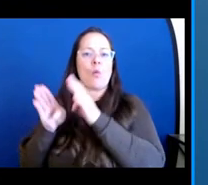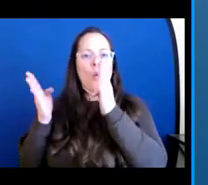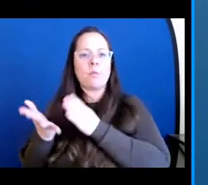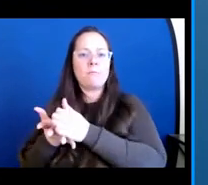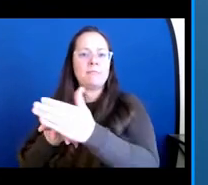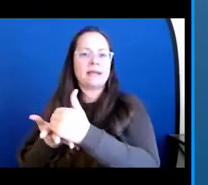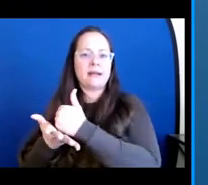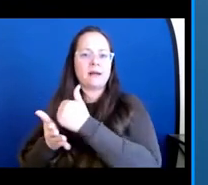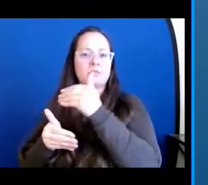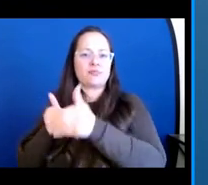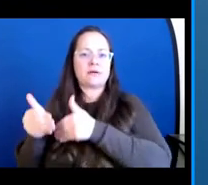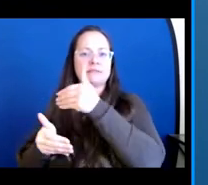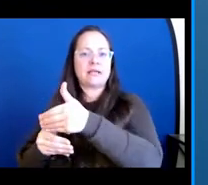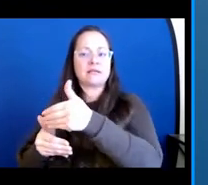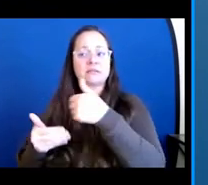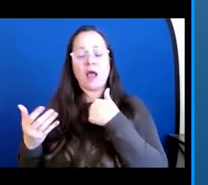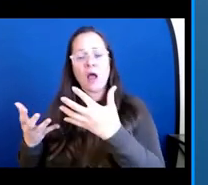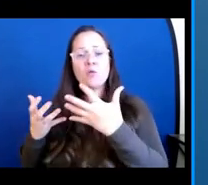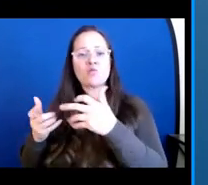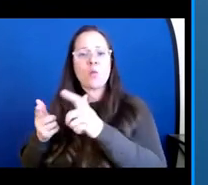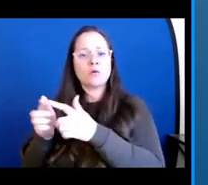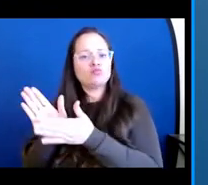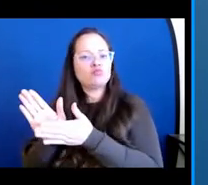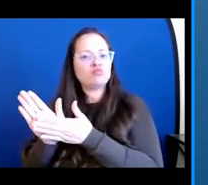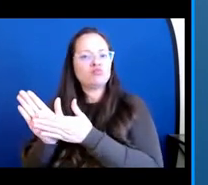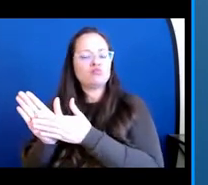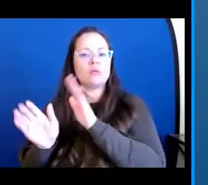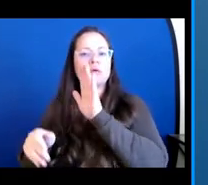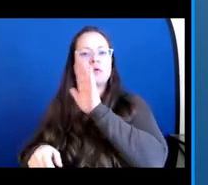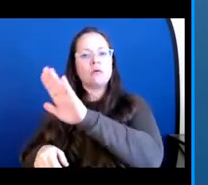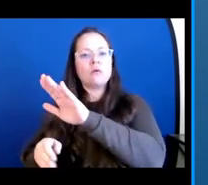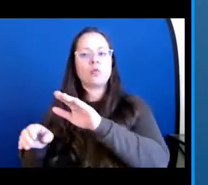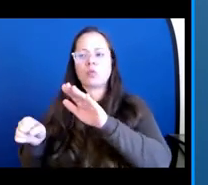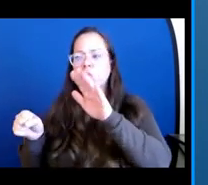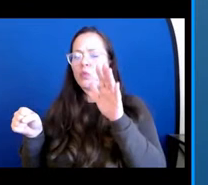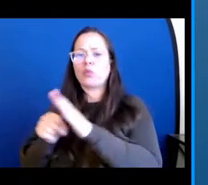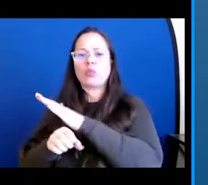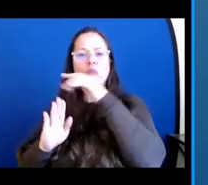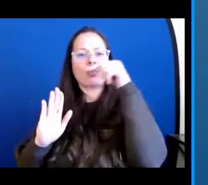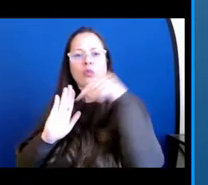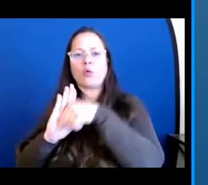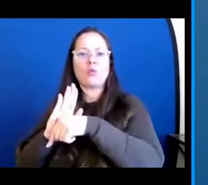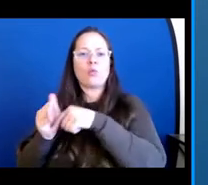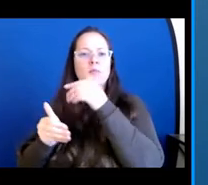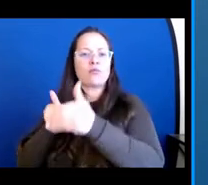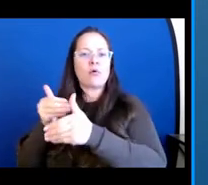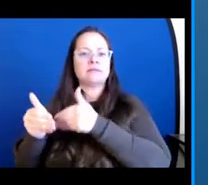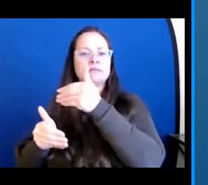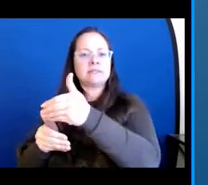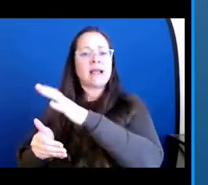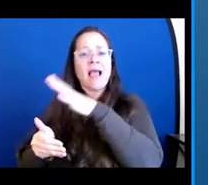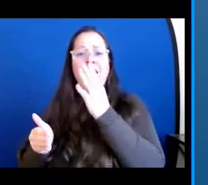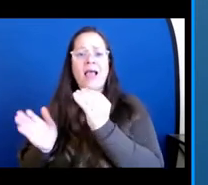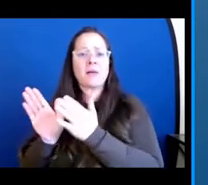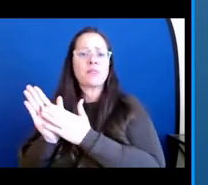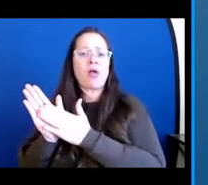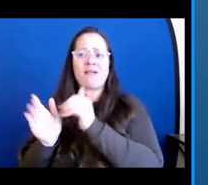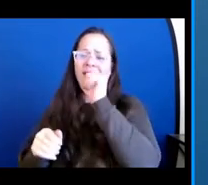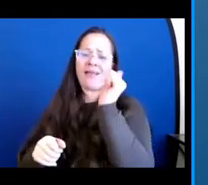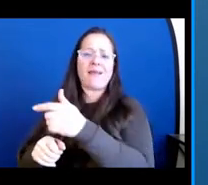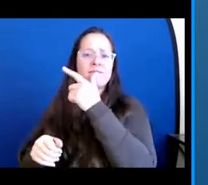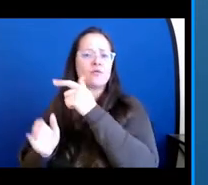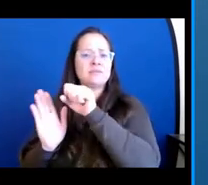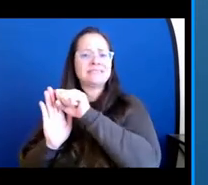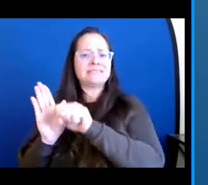applaud the thoroughness of this process I want to applaud every state that came